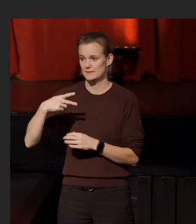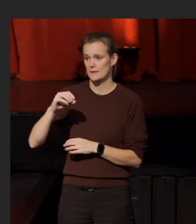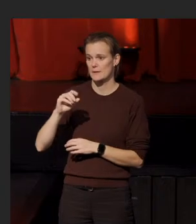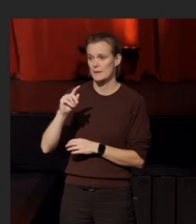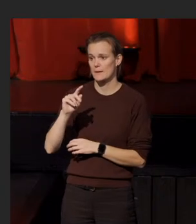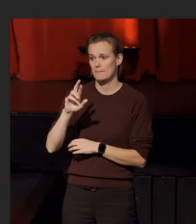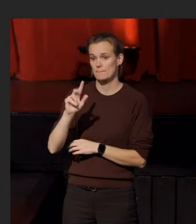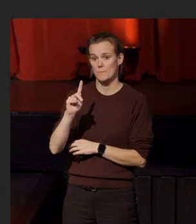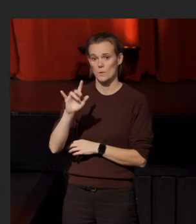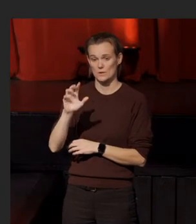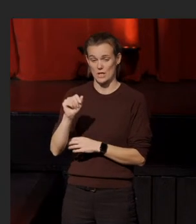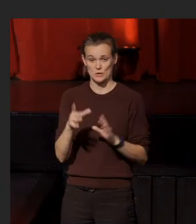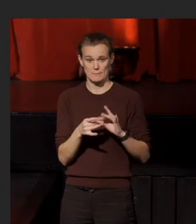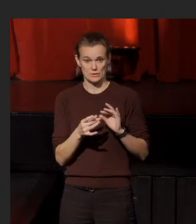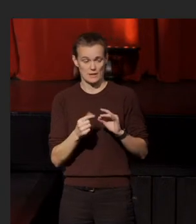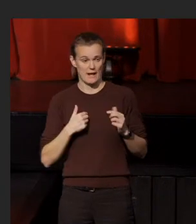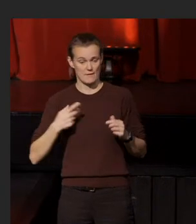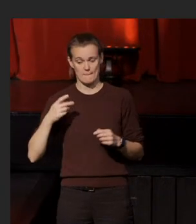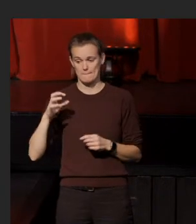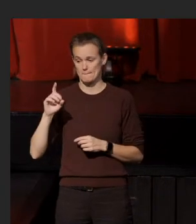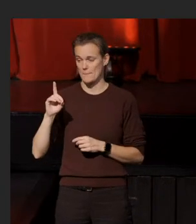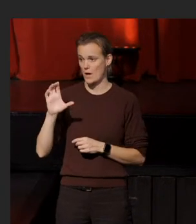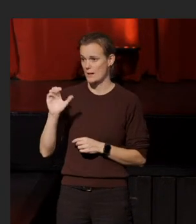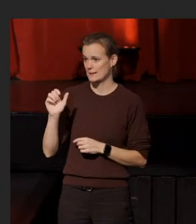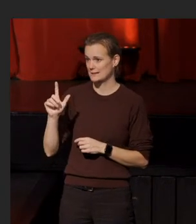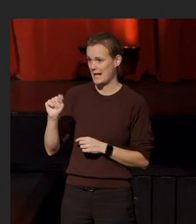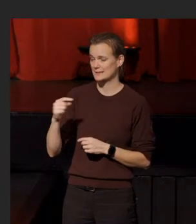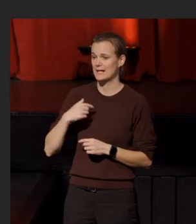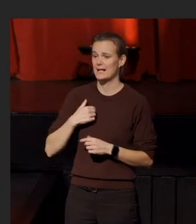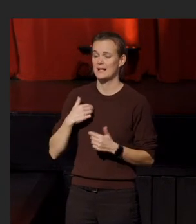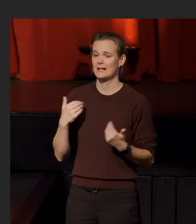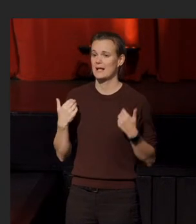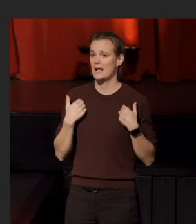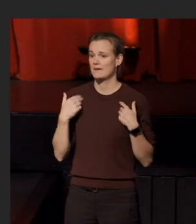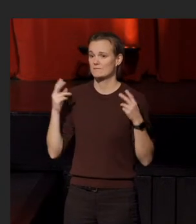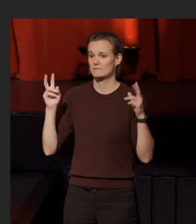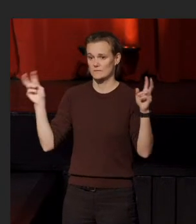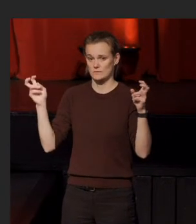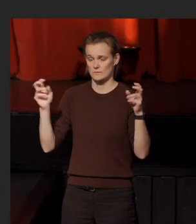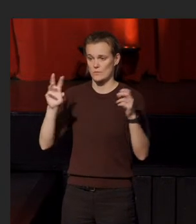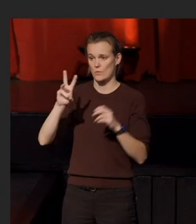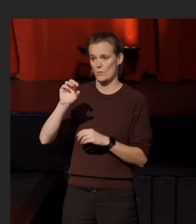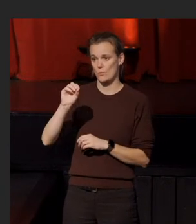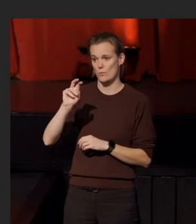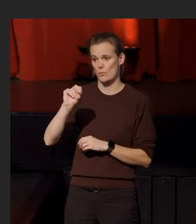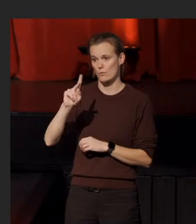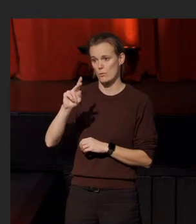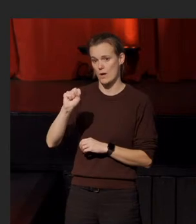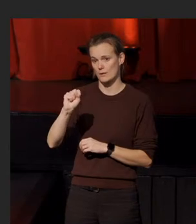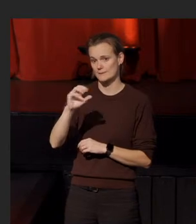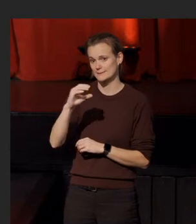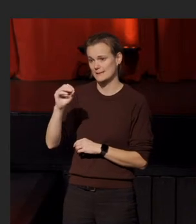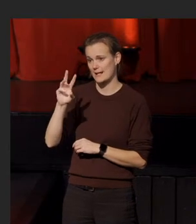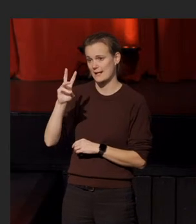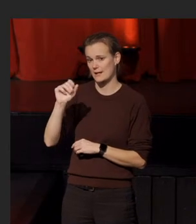Wonks in War Rooms, and the format of that podcast is I start by defining some political communication theory or concept for my guest,